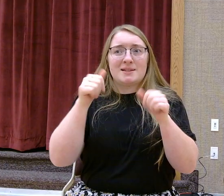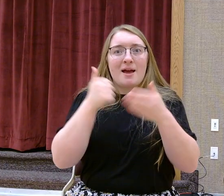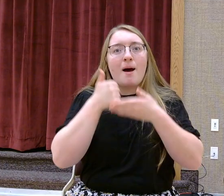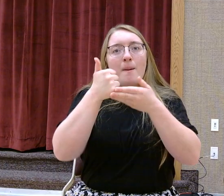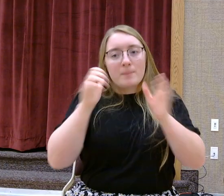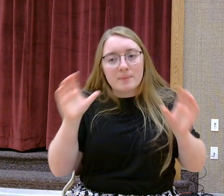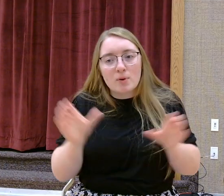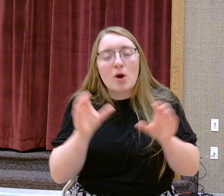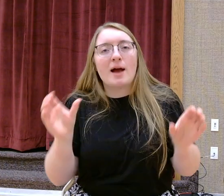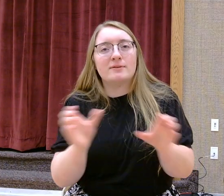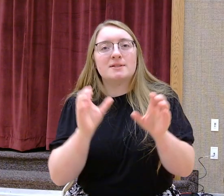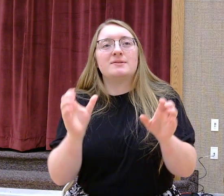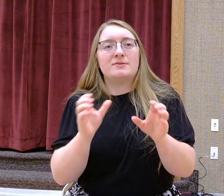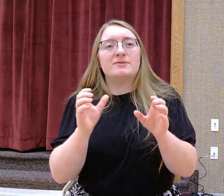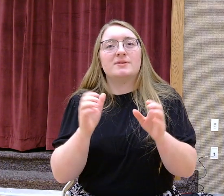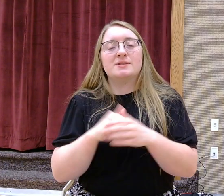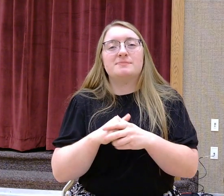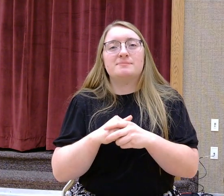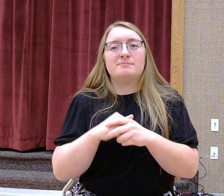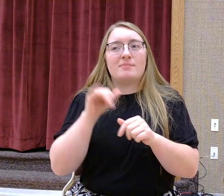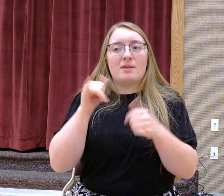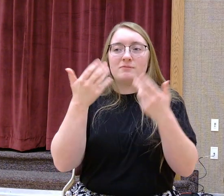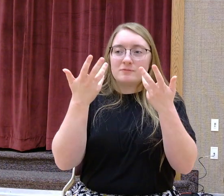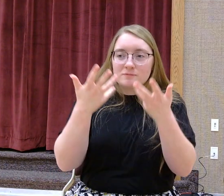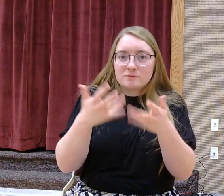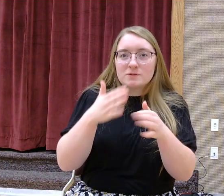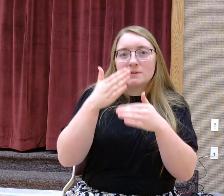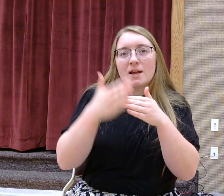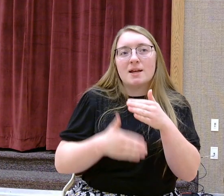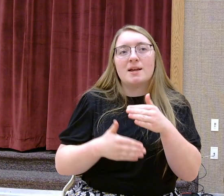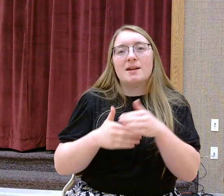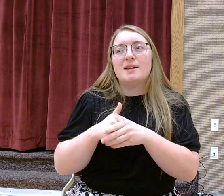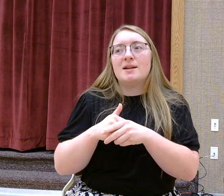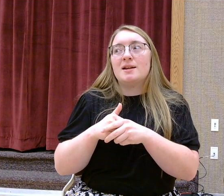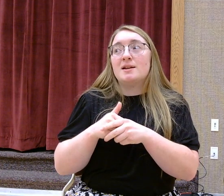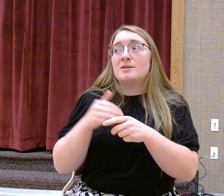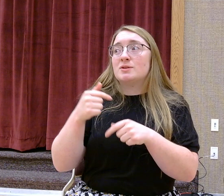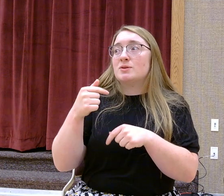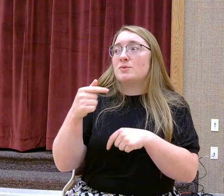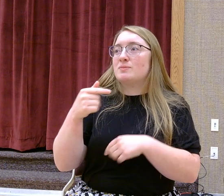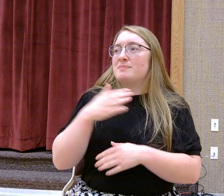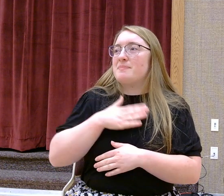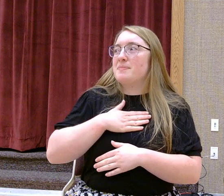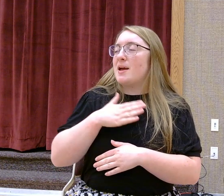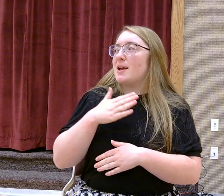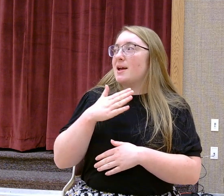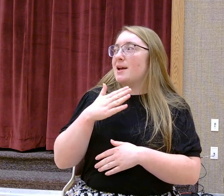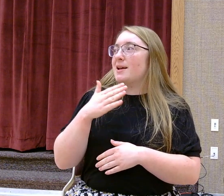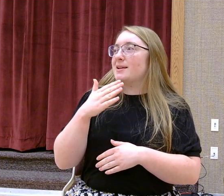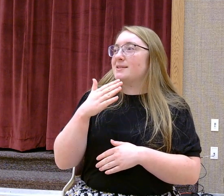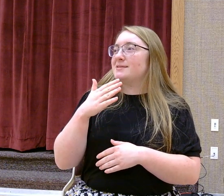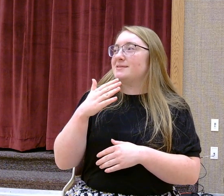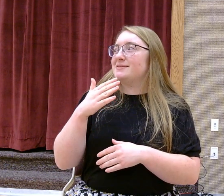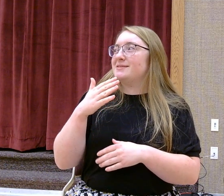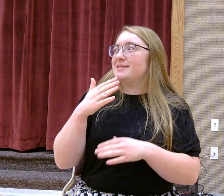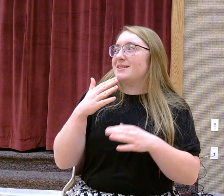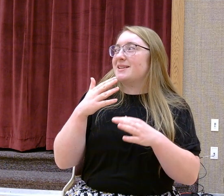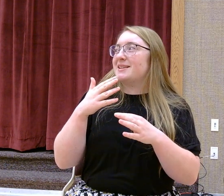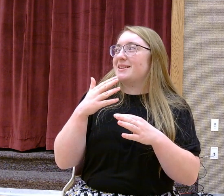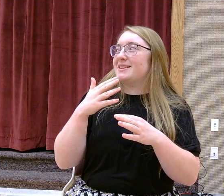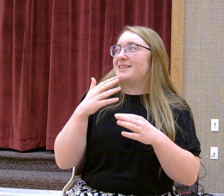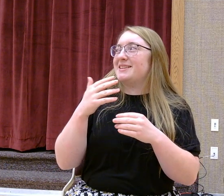So we'll just end with that, and I'm gonna have my lovely lady say the prayer to